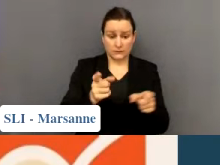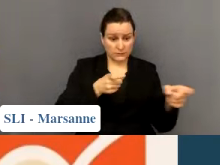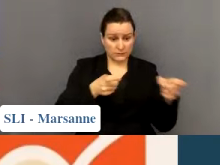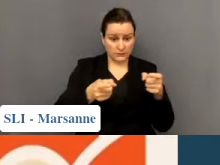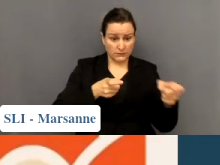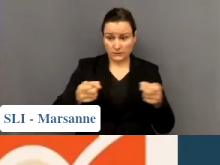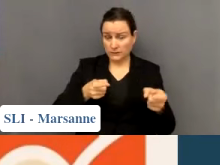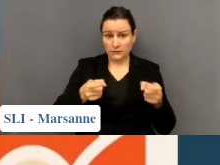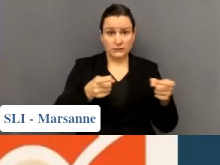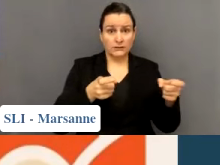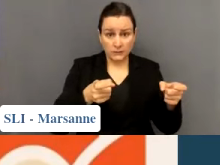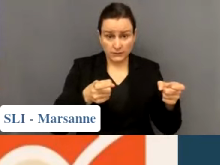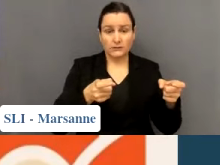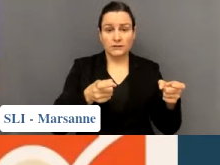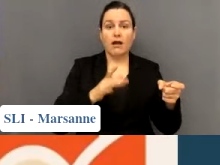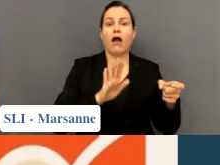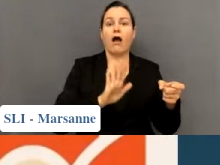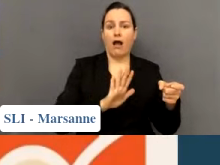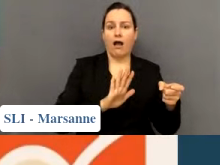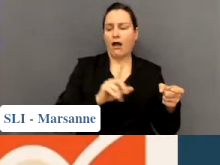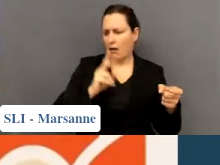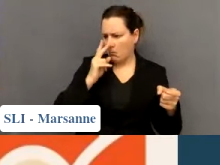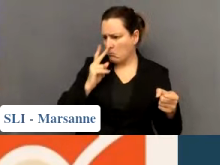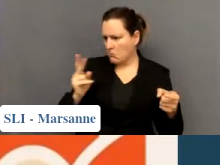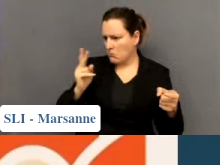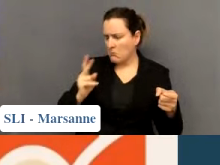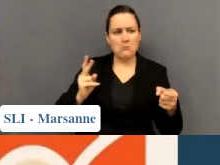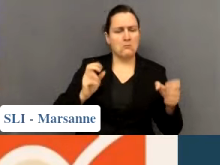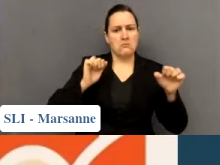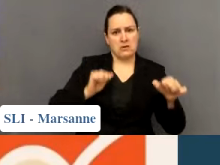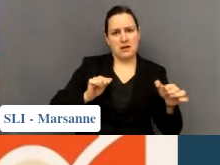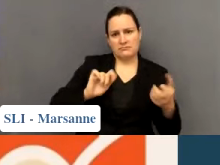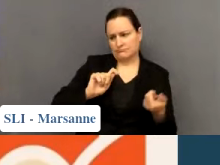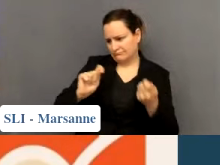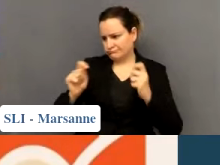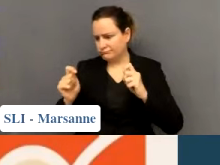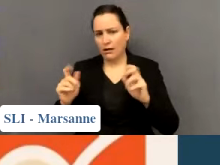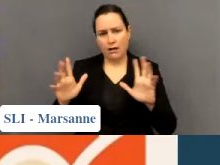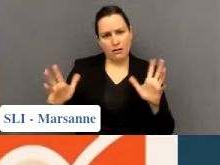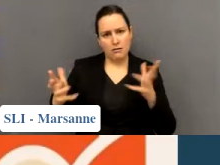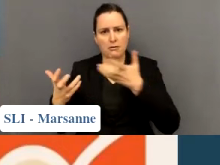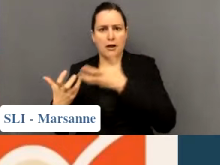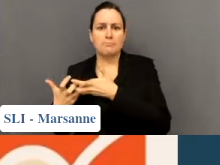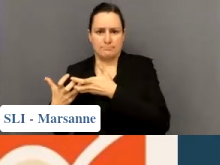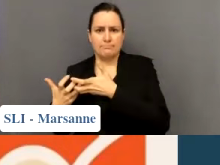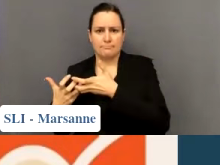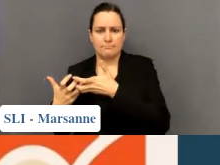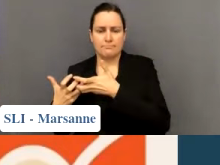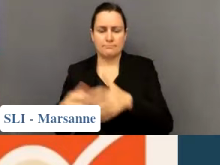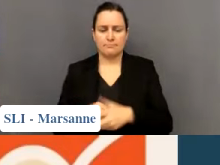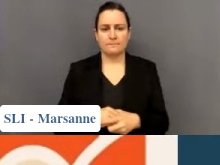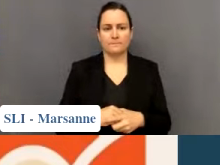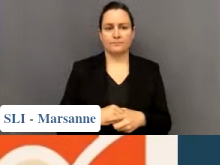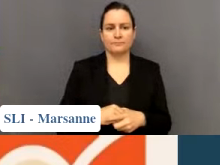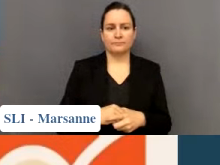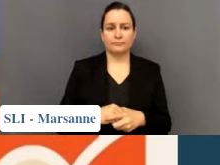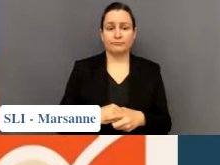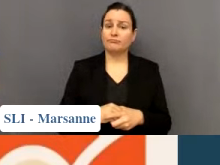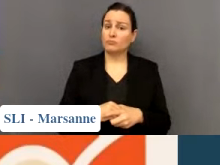enact flexible and collaborative responses at a multi-system level. And even a more unique opportunity